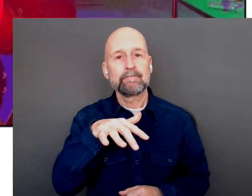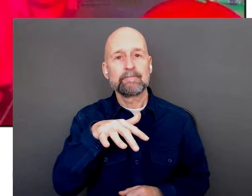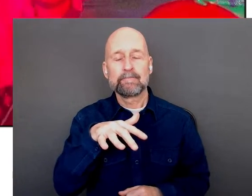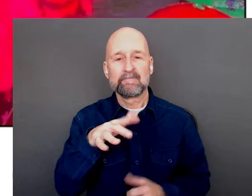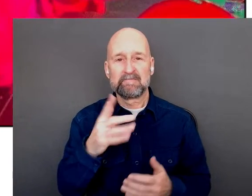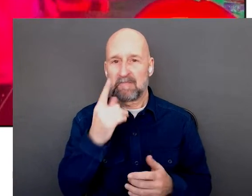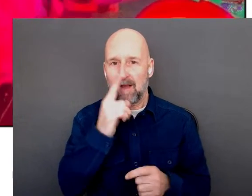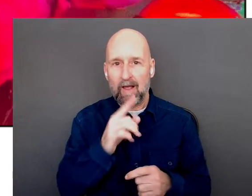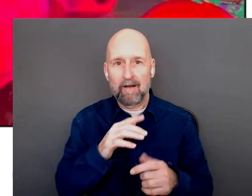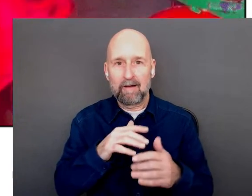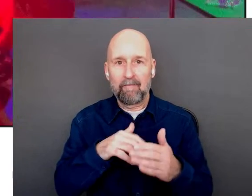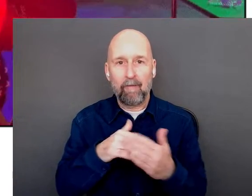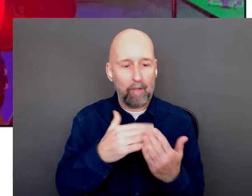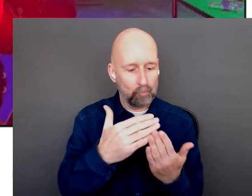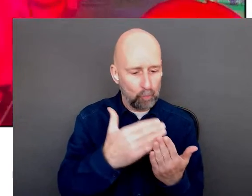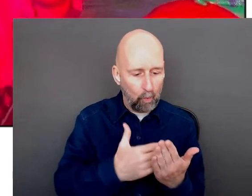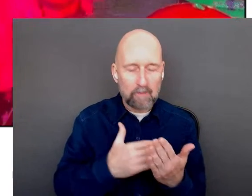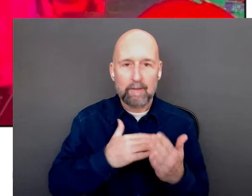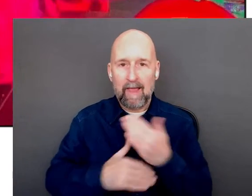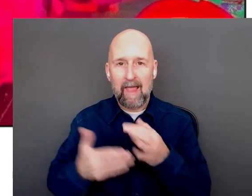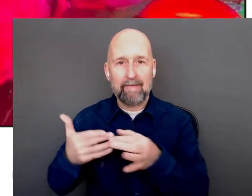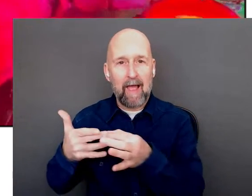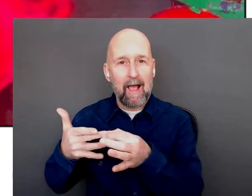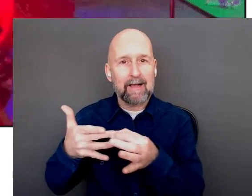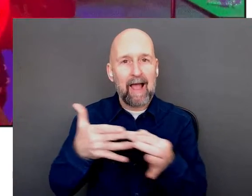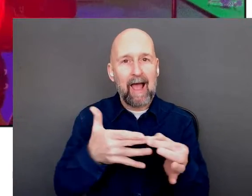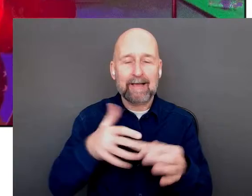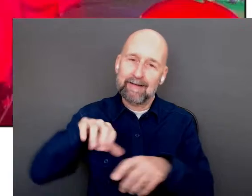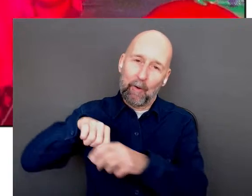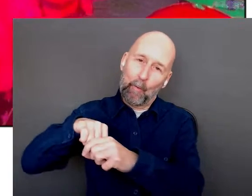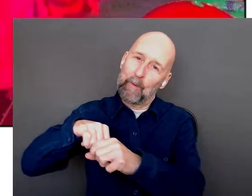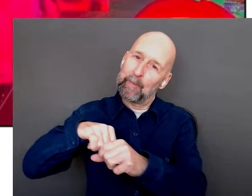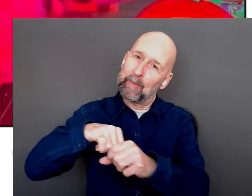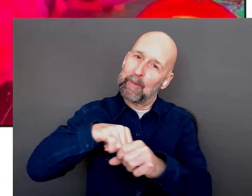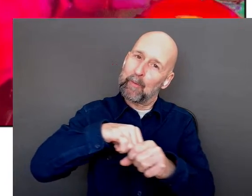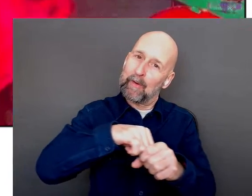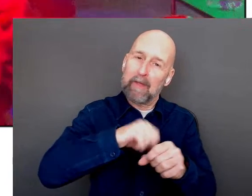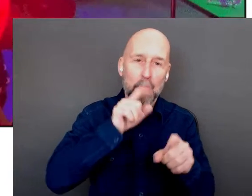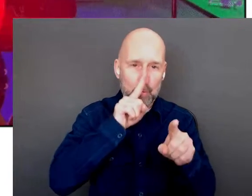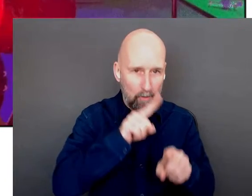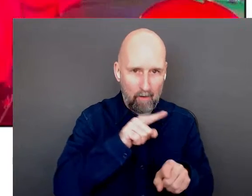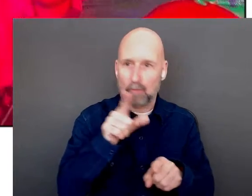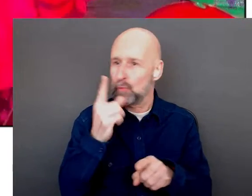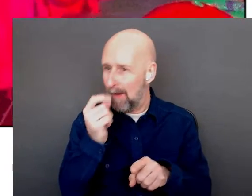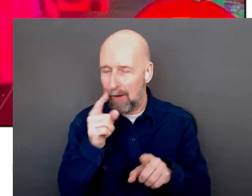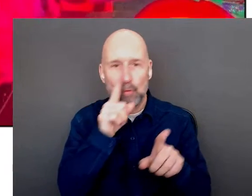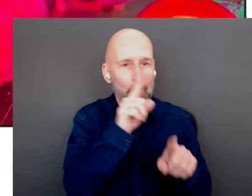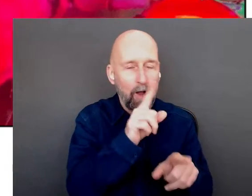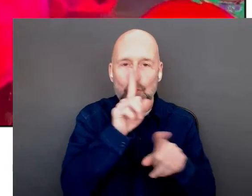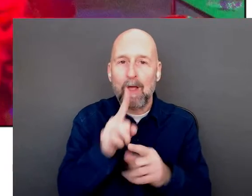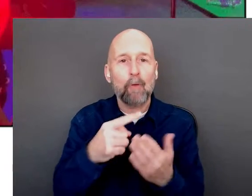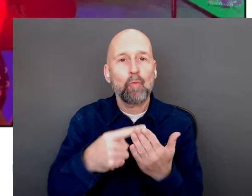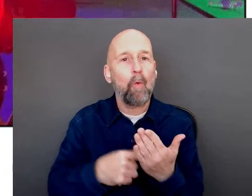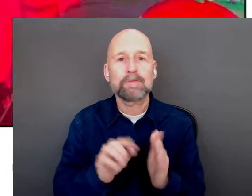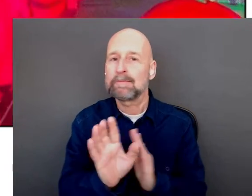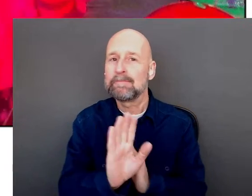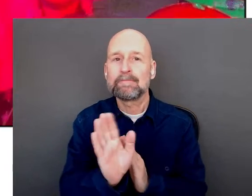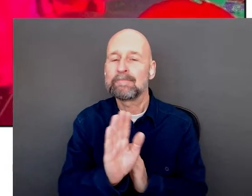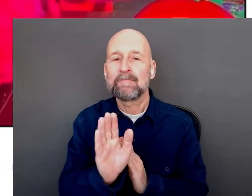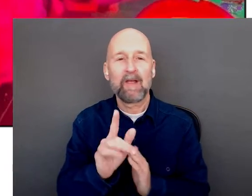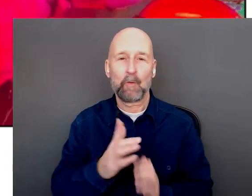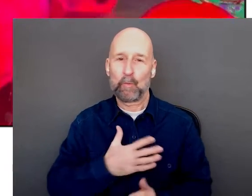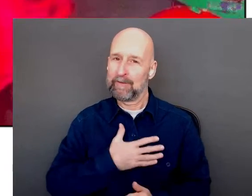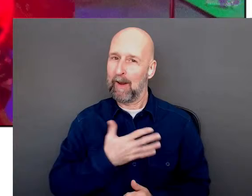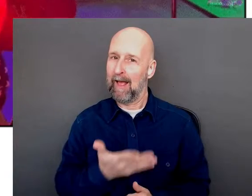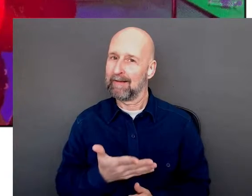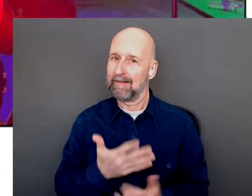of rules or have someone guide you and hold you by the hand, tell you what you can or cannot do. Of course, we also kind of dislike that. We don't like being